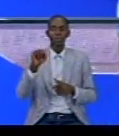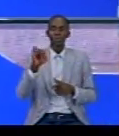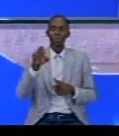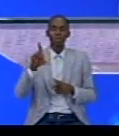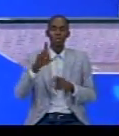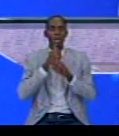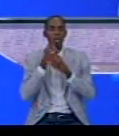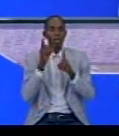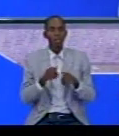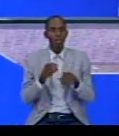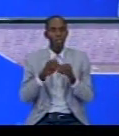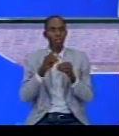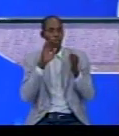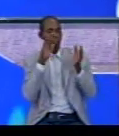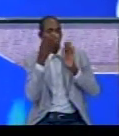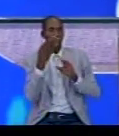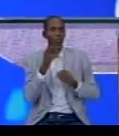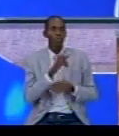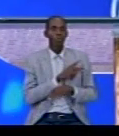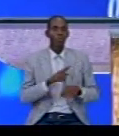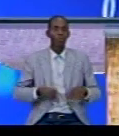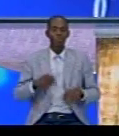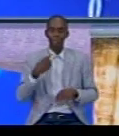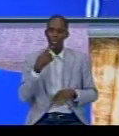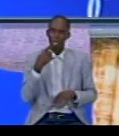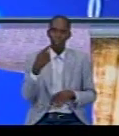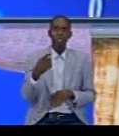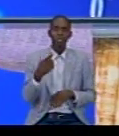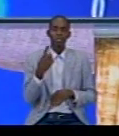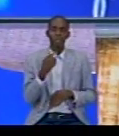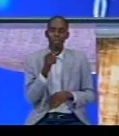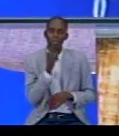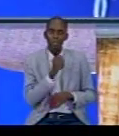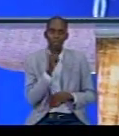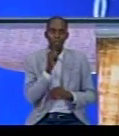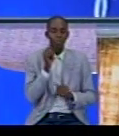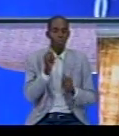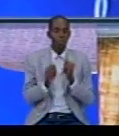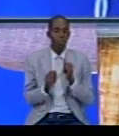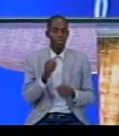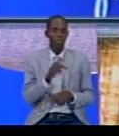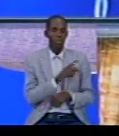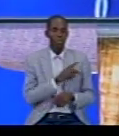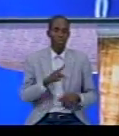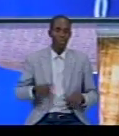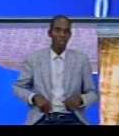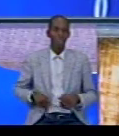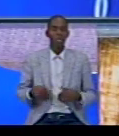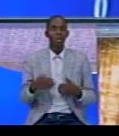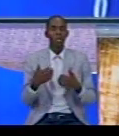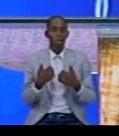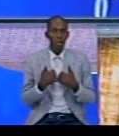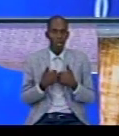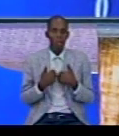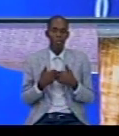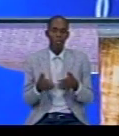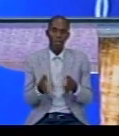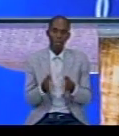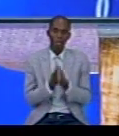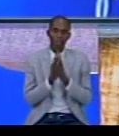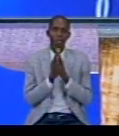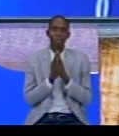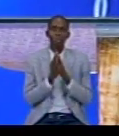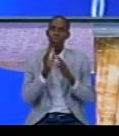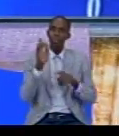the presence of the king and said, the secret which the king has